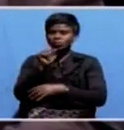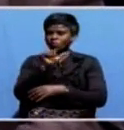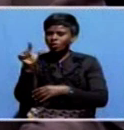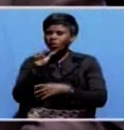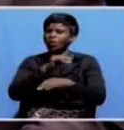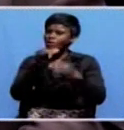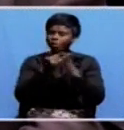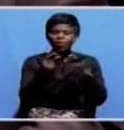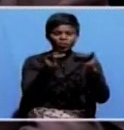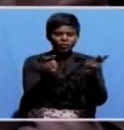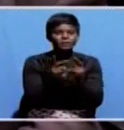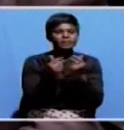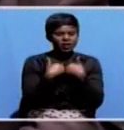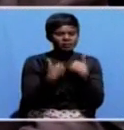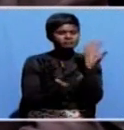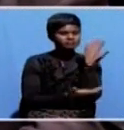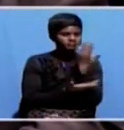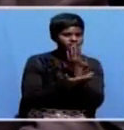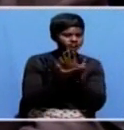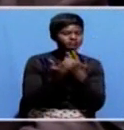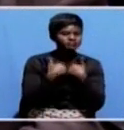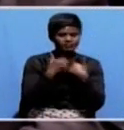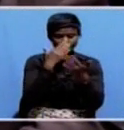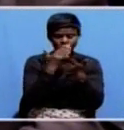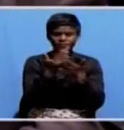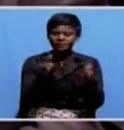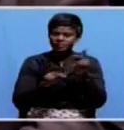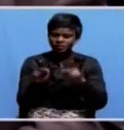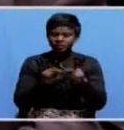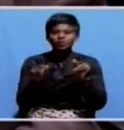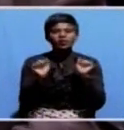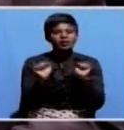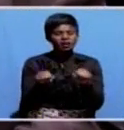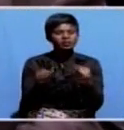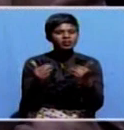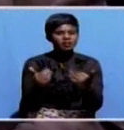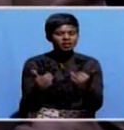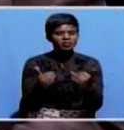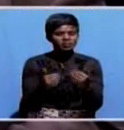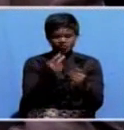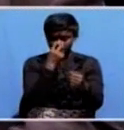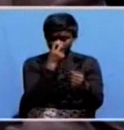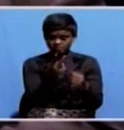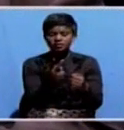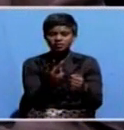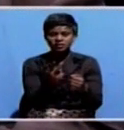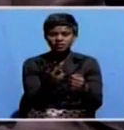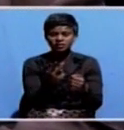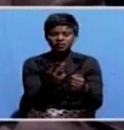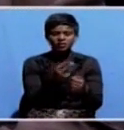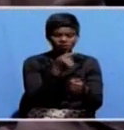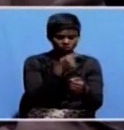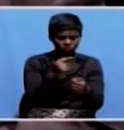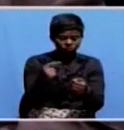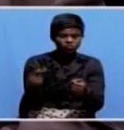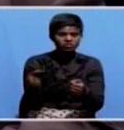know they have their own problems, but people are able to see that the goods they